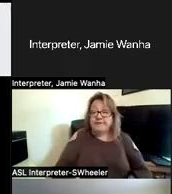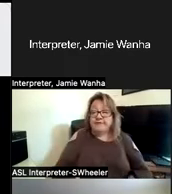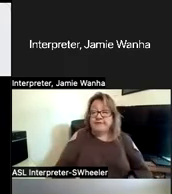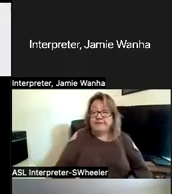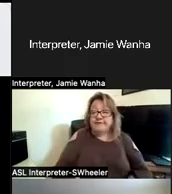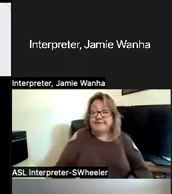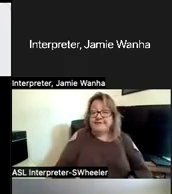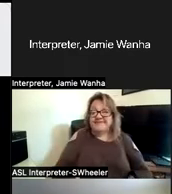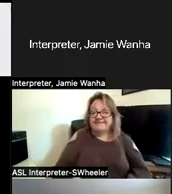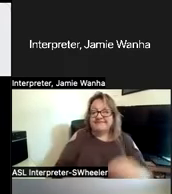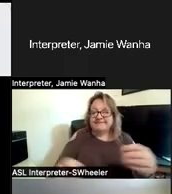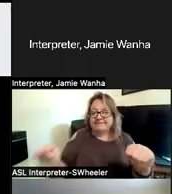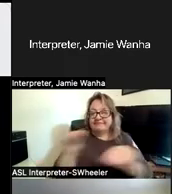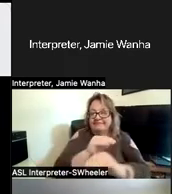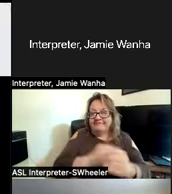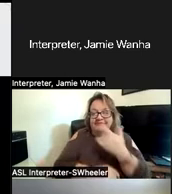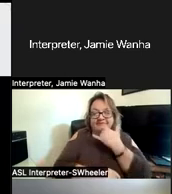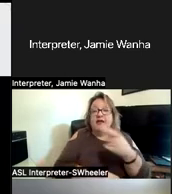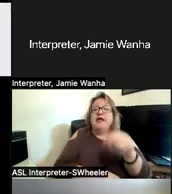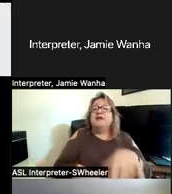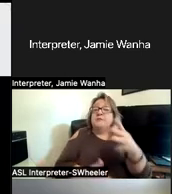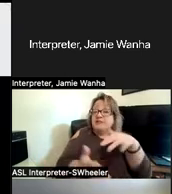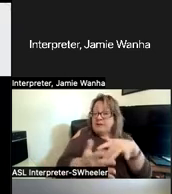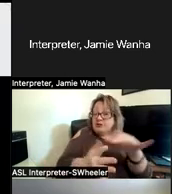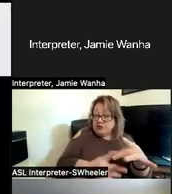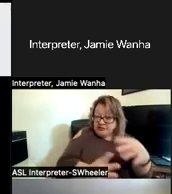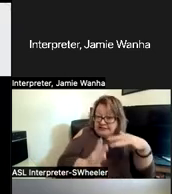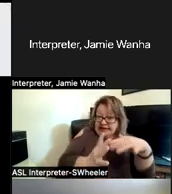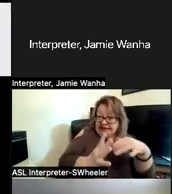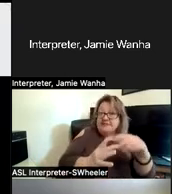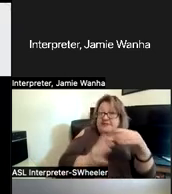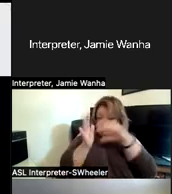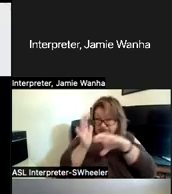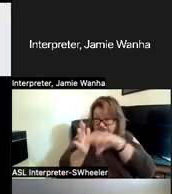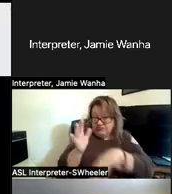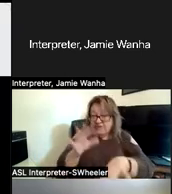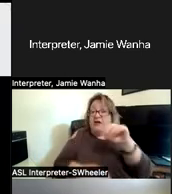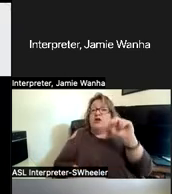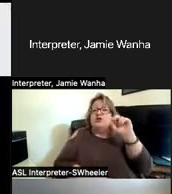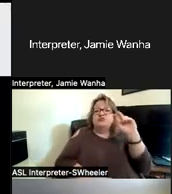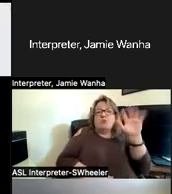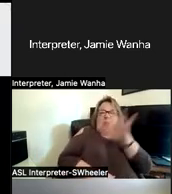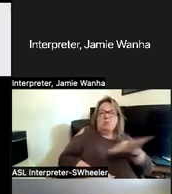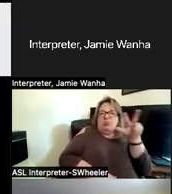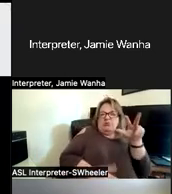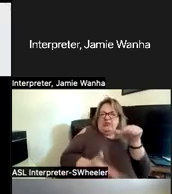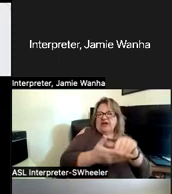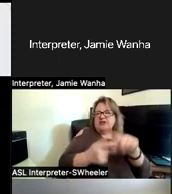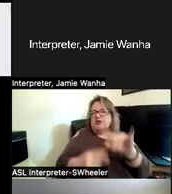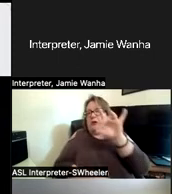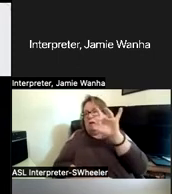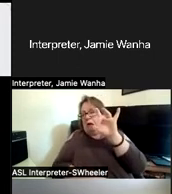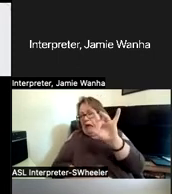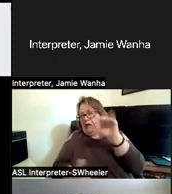that some special study found that there are about between 3,000 and 8,000 seismically vulnerable buildings in the